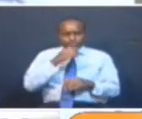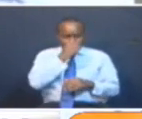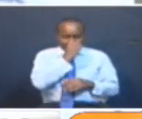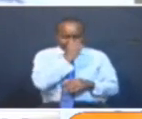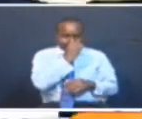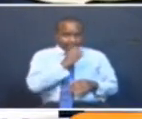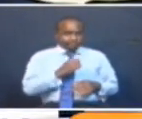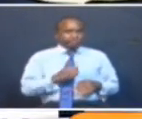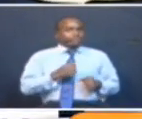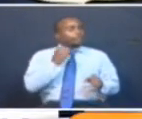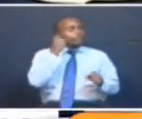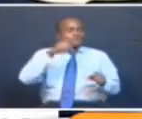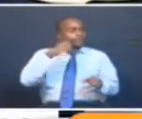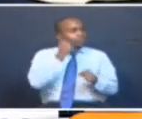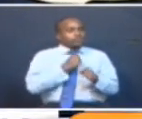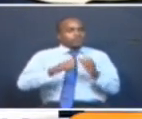it's hard work.